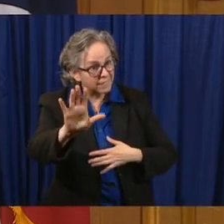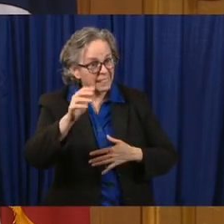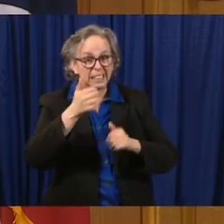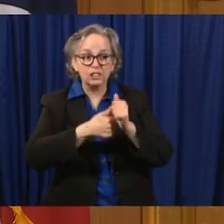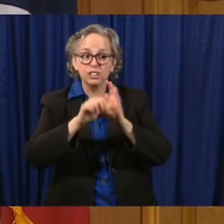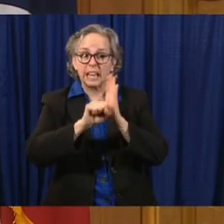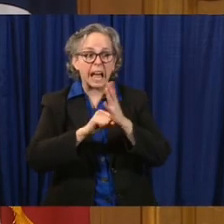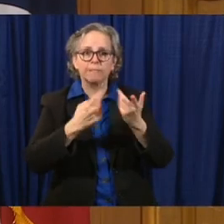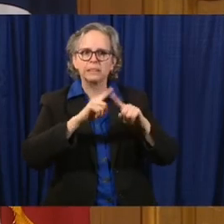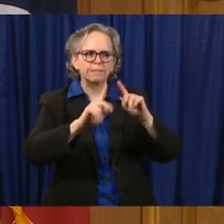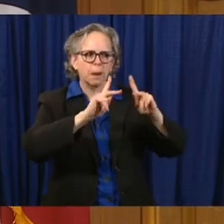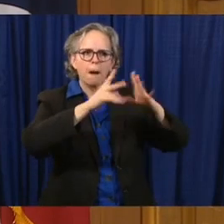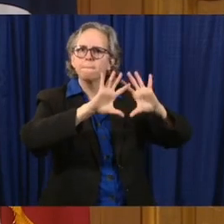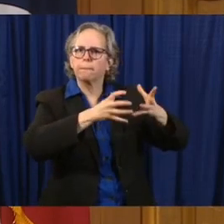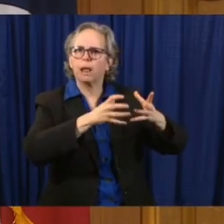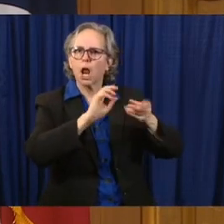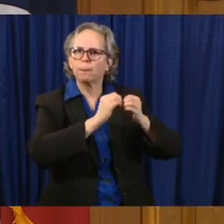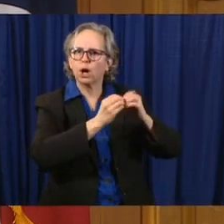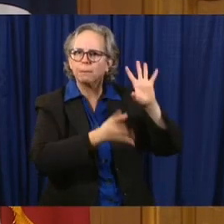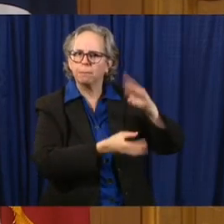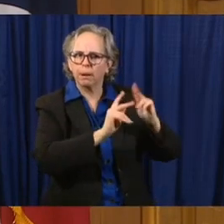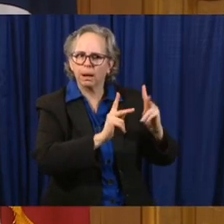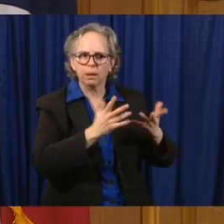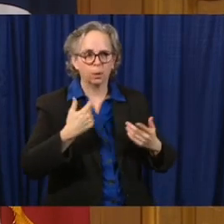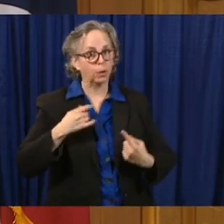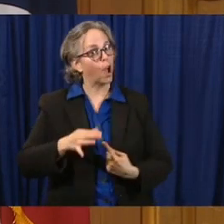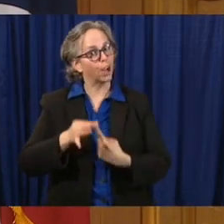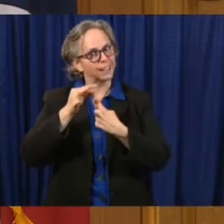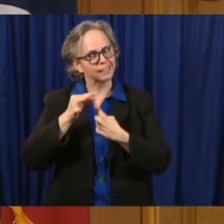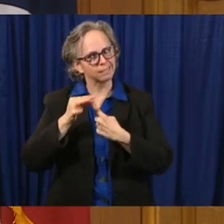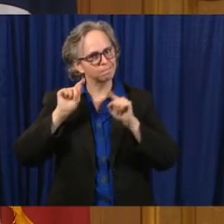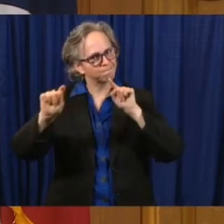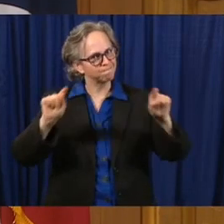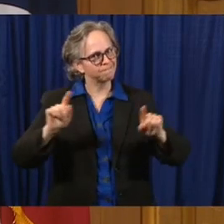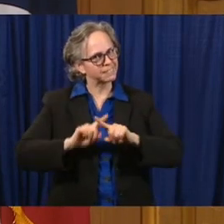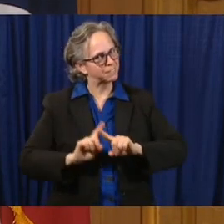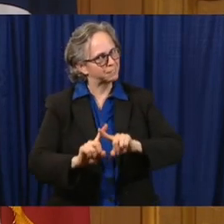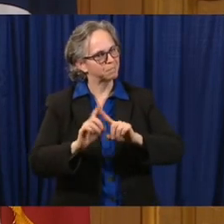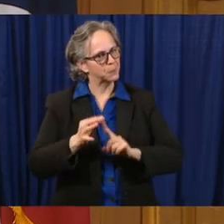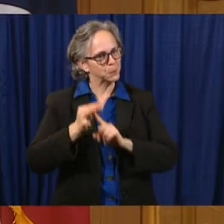be tailored to what is actually going on in that state and at what